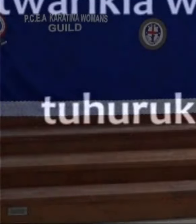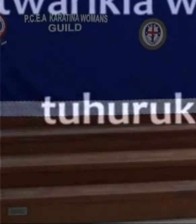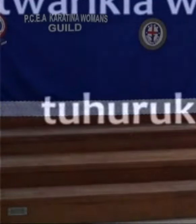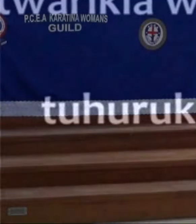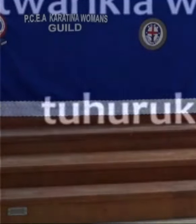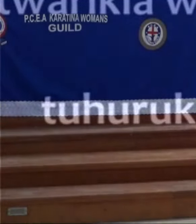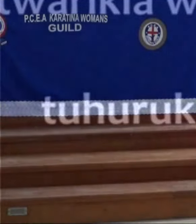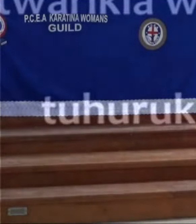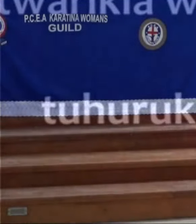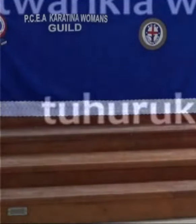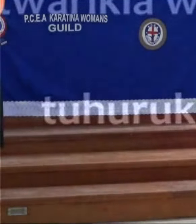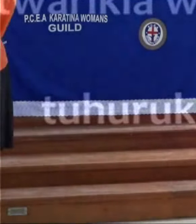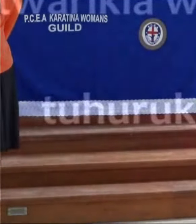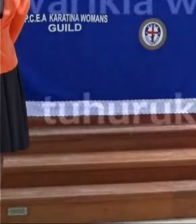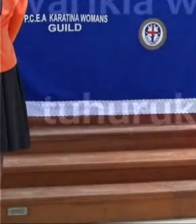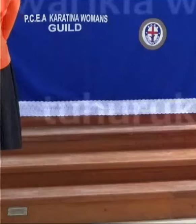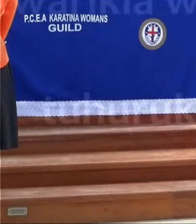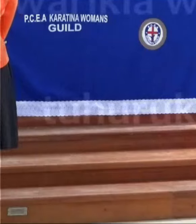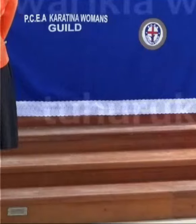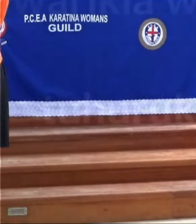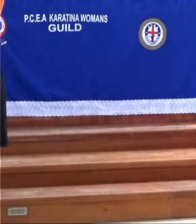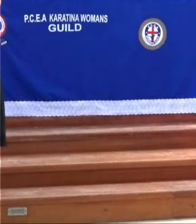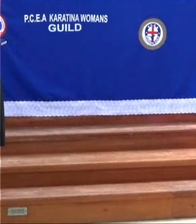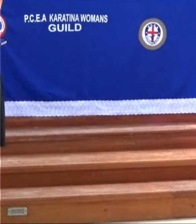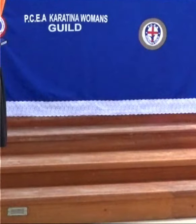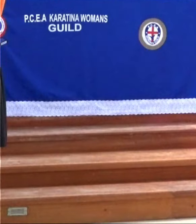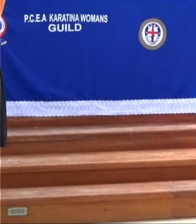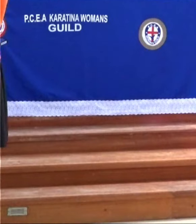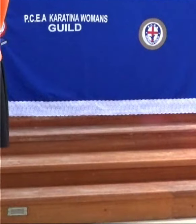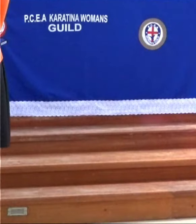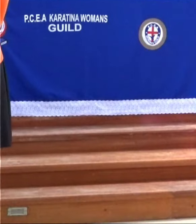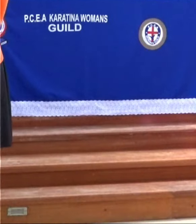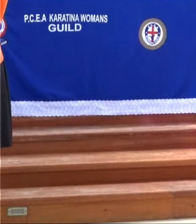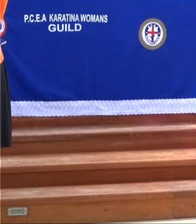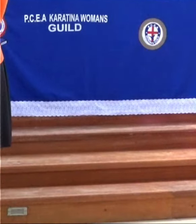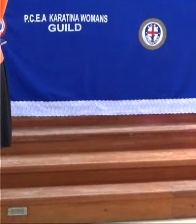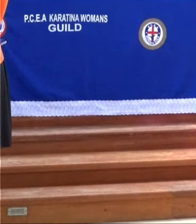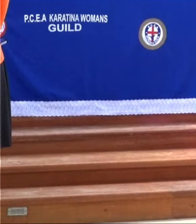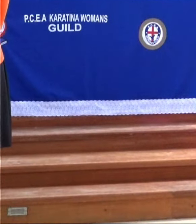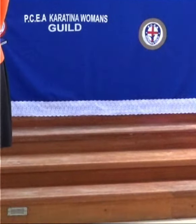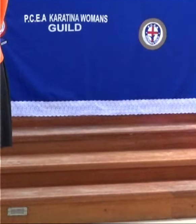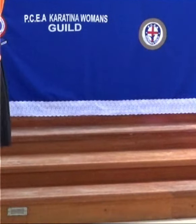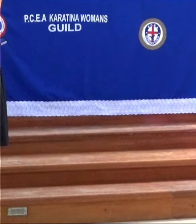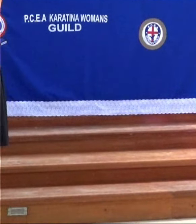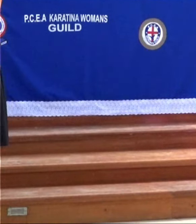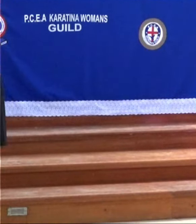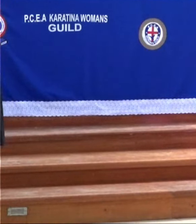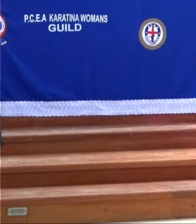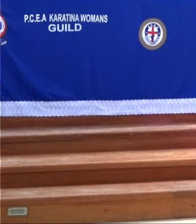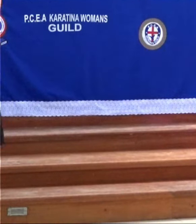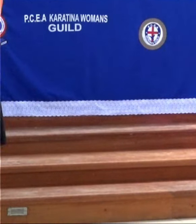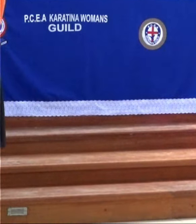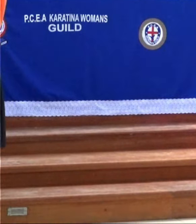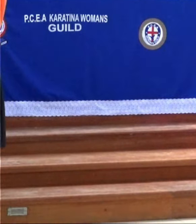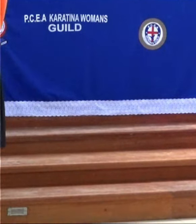Praise God. Nero shine rogeruega, mwathania tuhe kanya, nigetha tukethi ni wanyumba yake, na